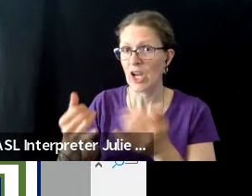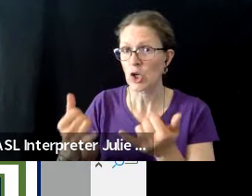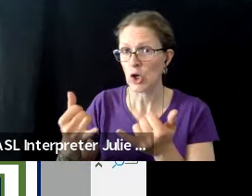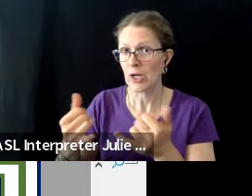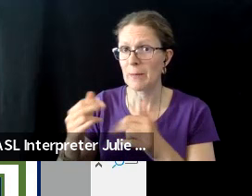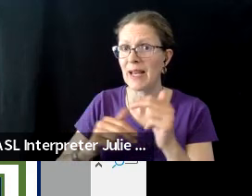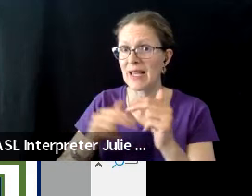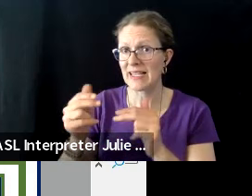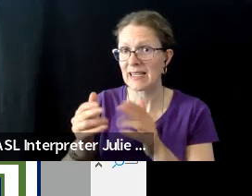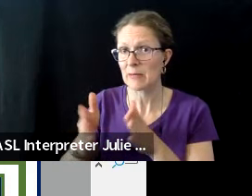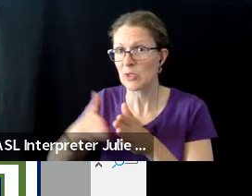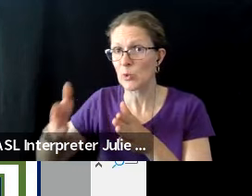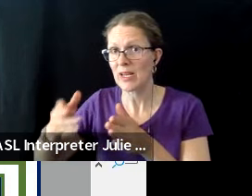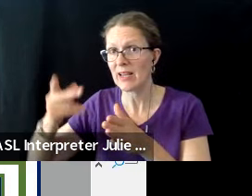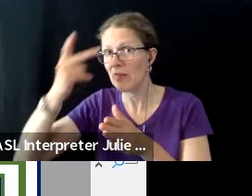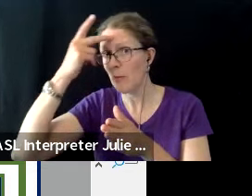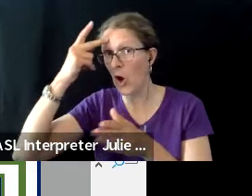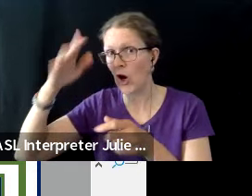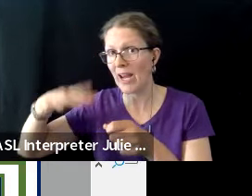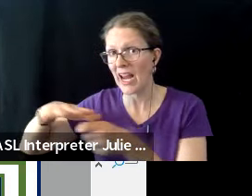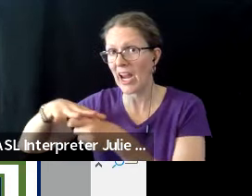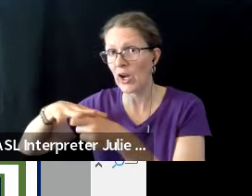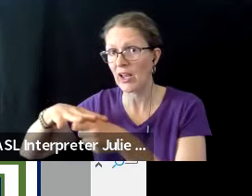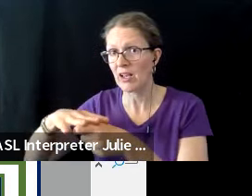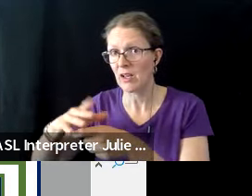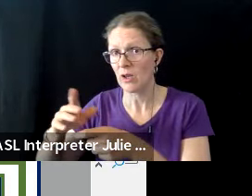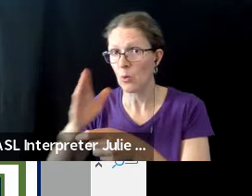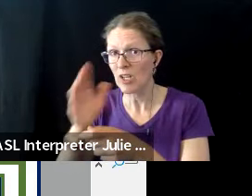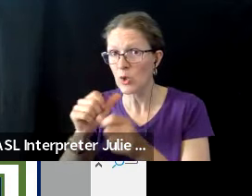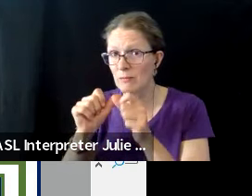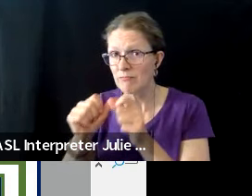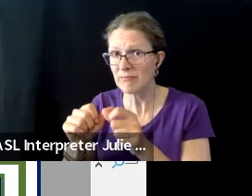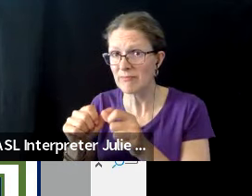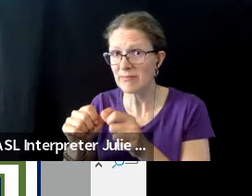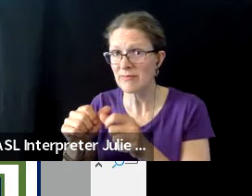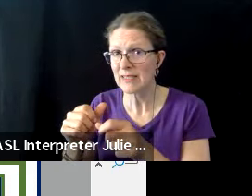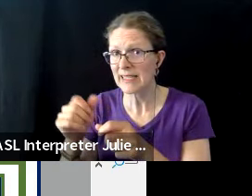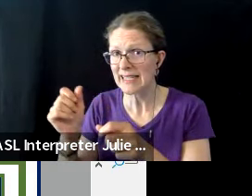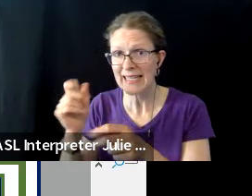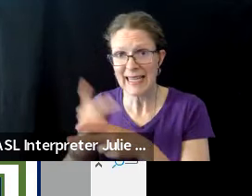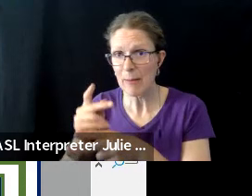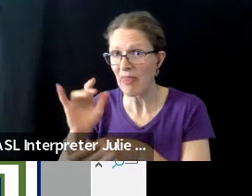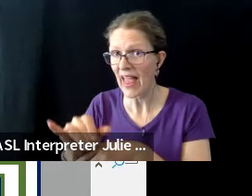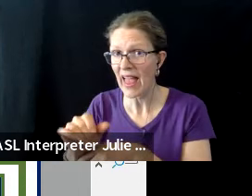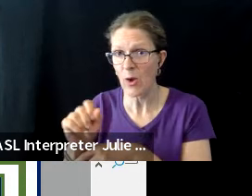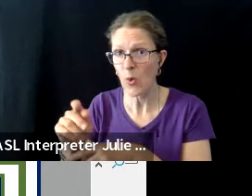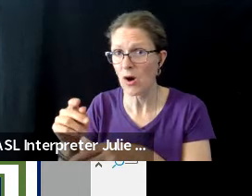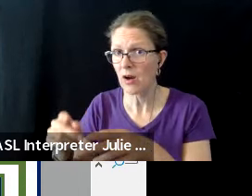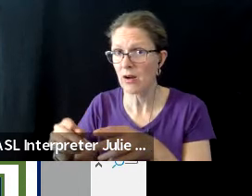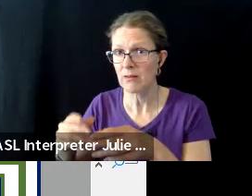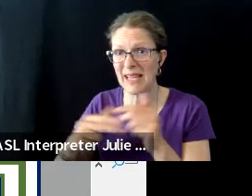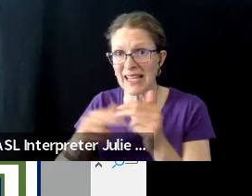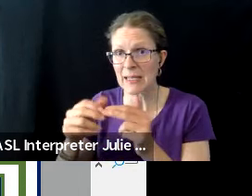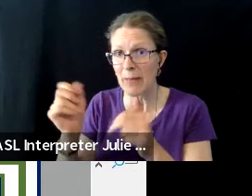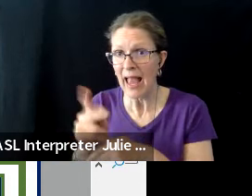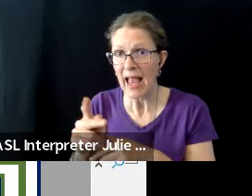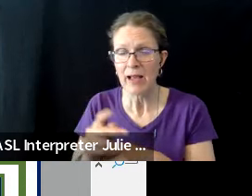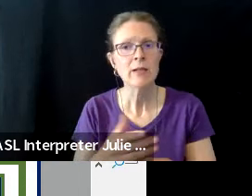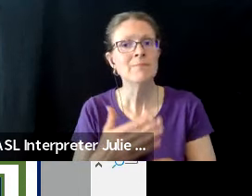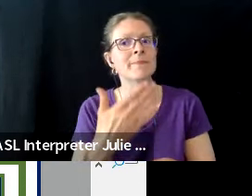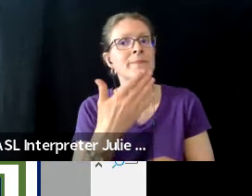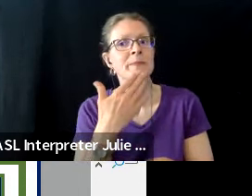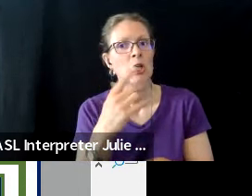area that the federal government owns. Will you be maintaining that or adding it back? It's a good question. I think I'm not